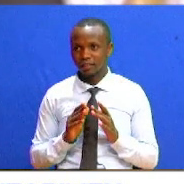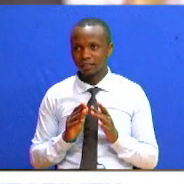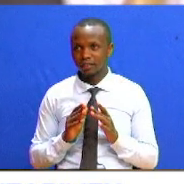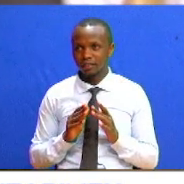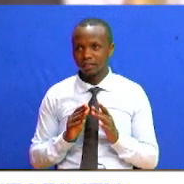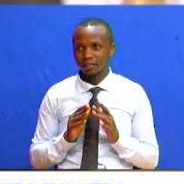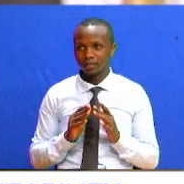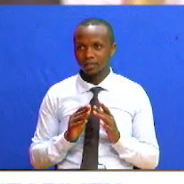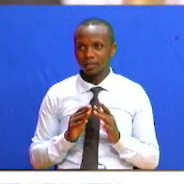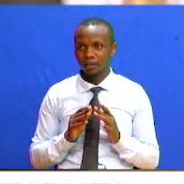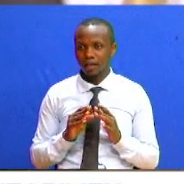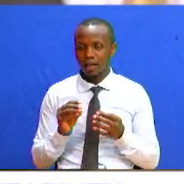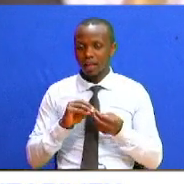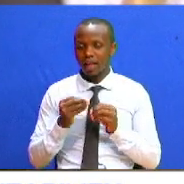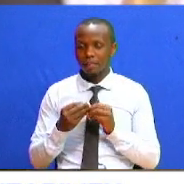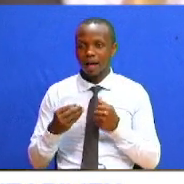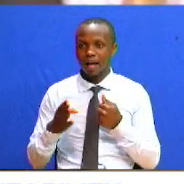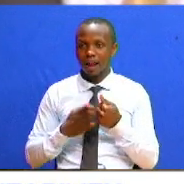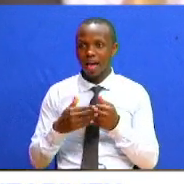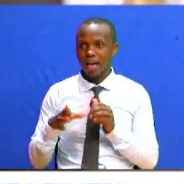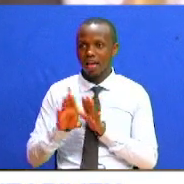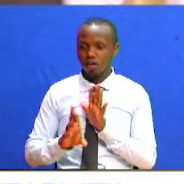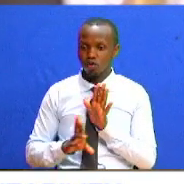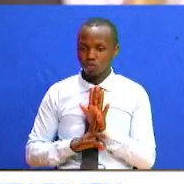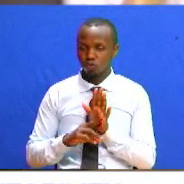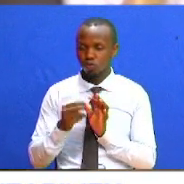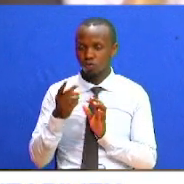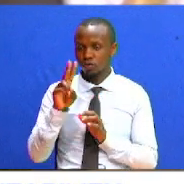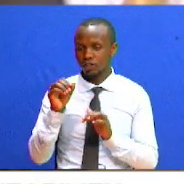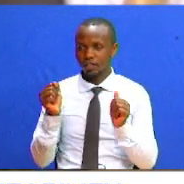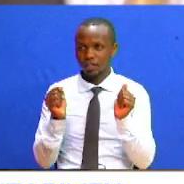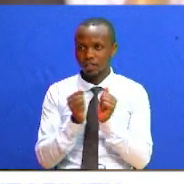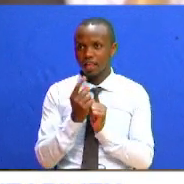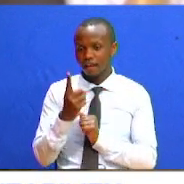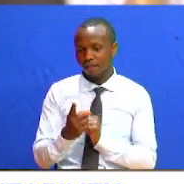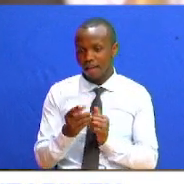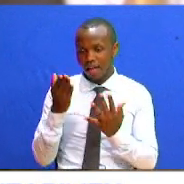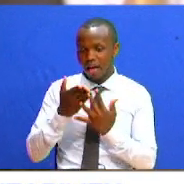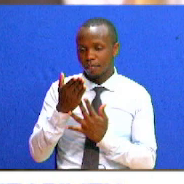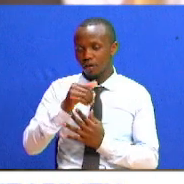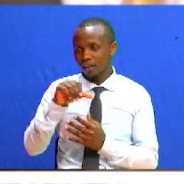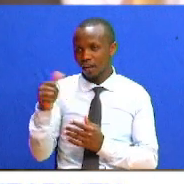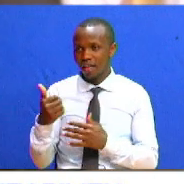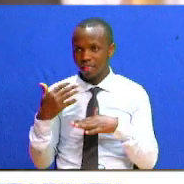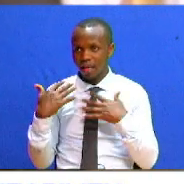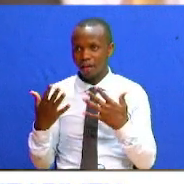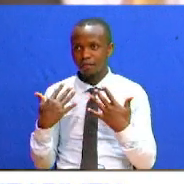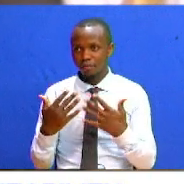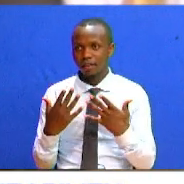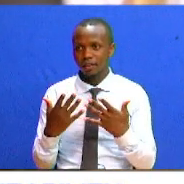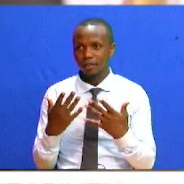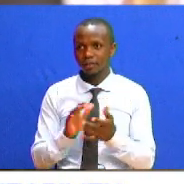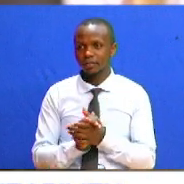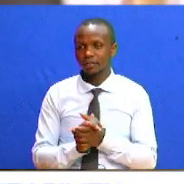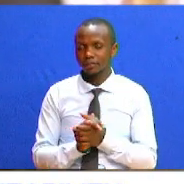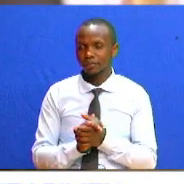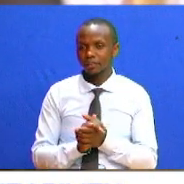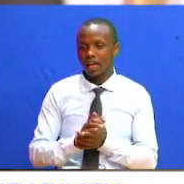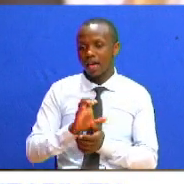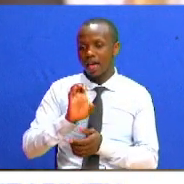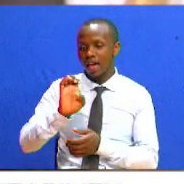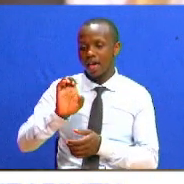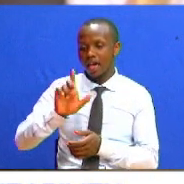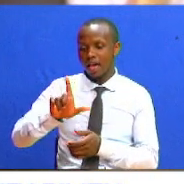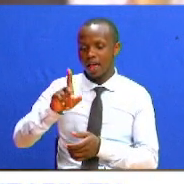of 2011, Second Schedule, includes, among others, the LPG plants, the